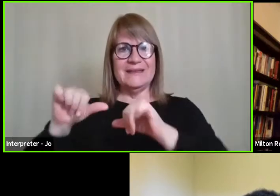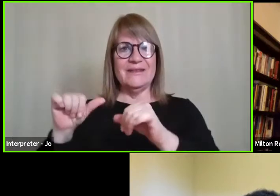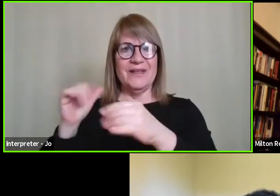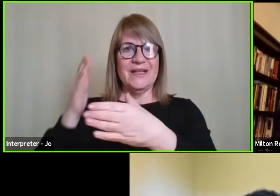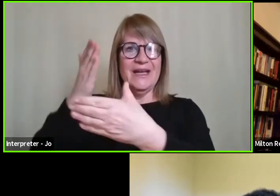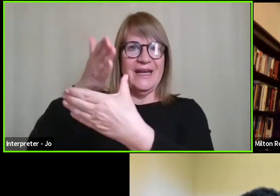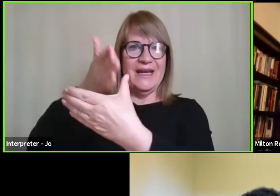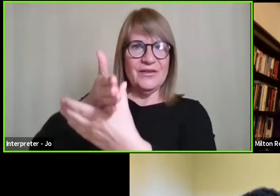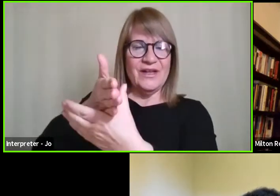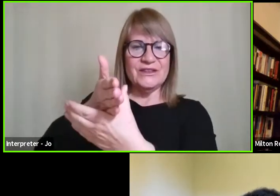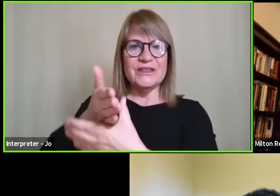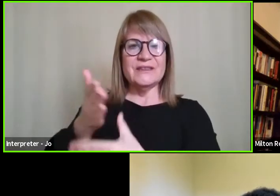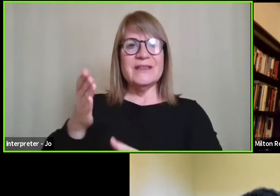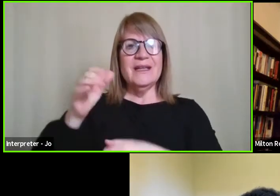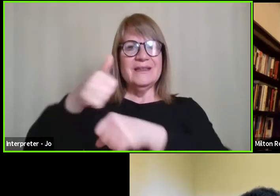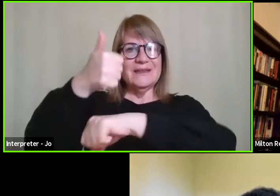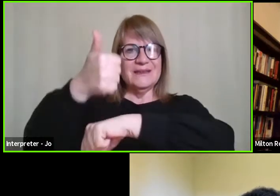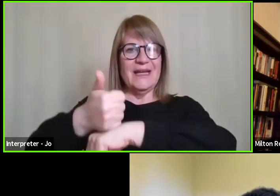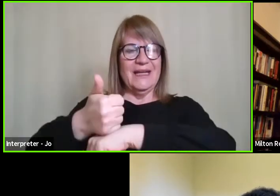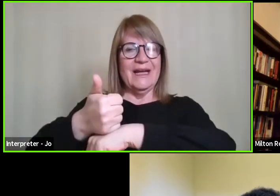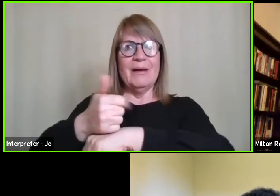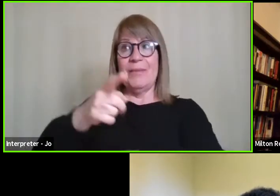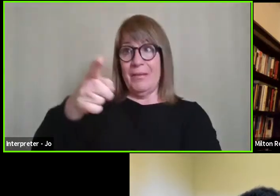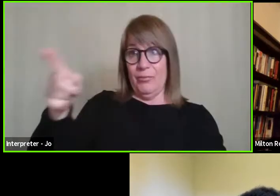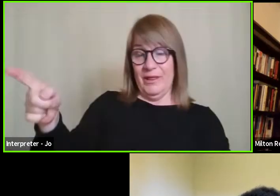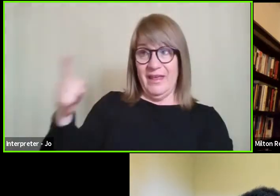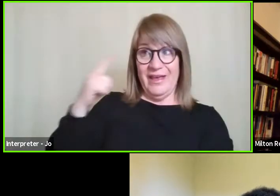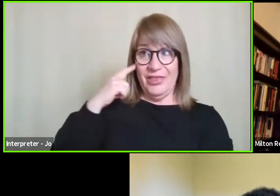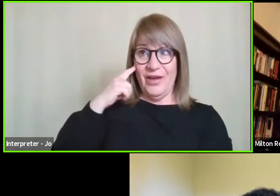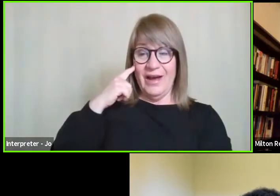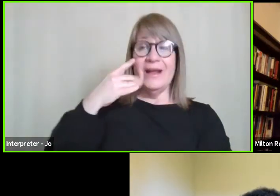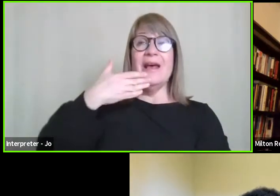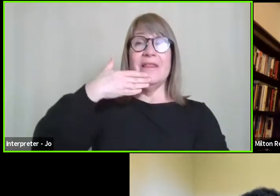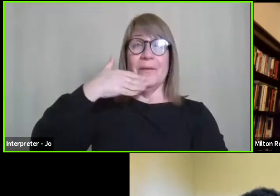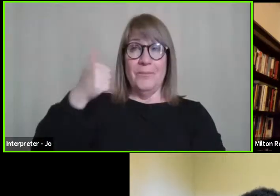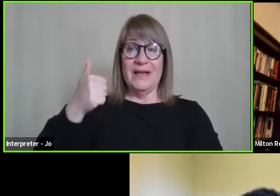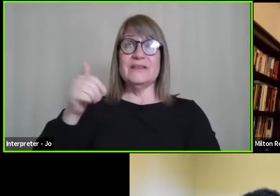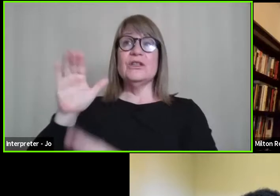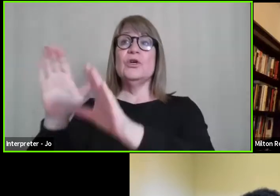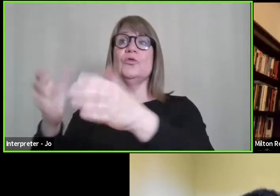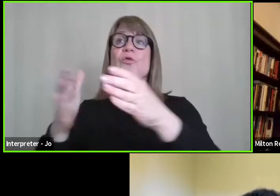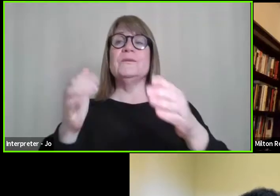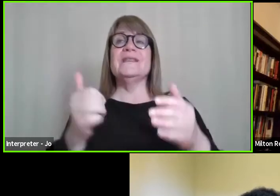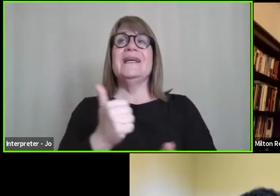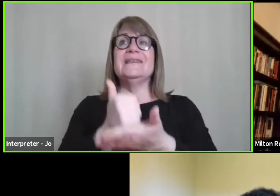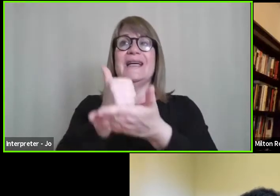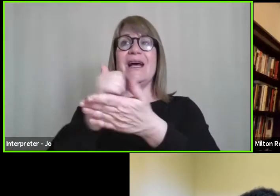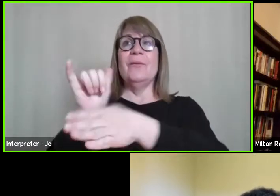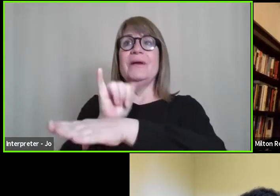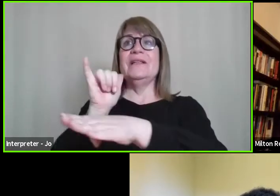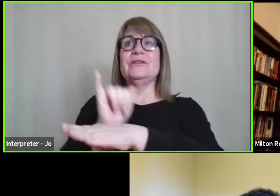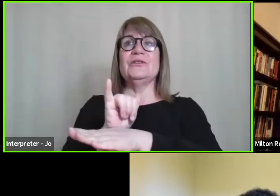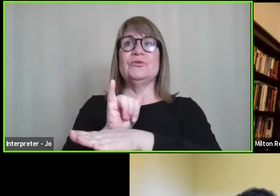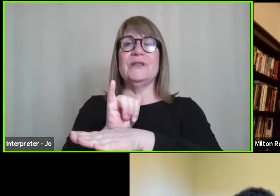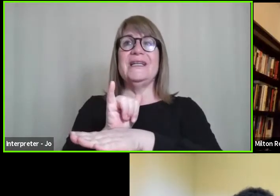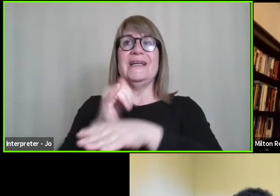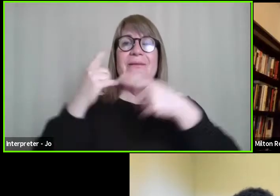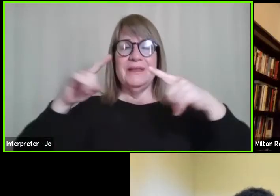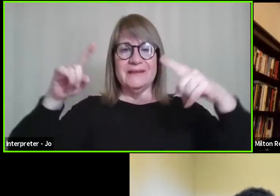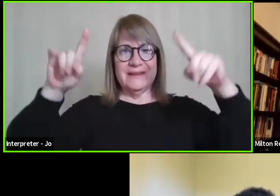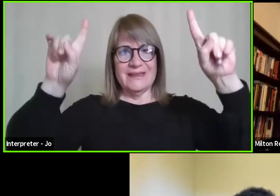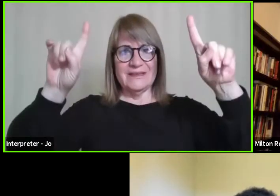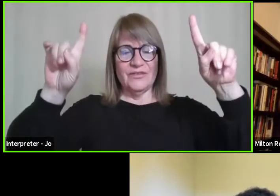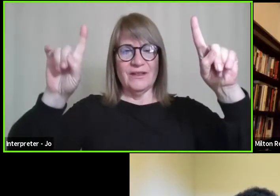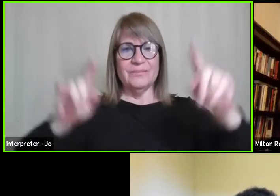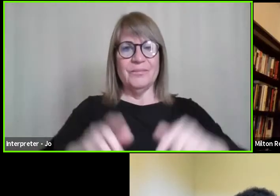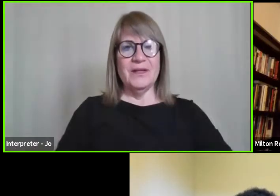creating what they believe to be the best populations to help industry thrive and to reduce the quote unquote cost and burden on industry and so once